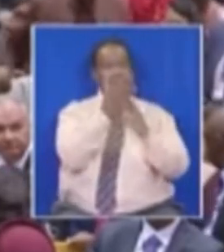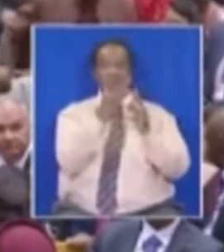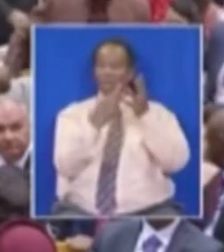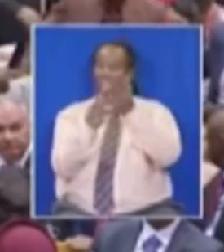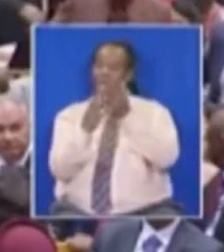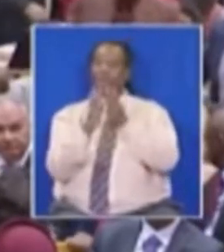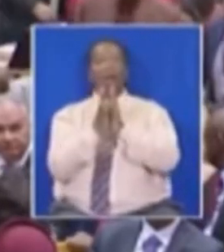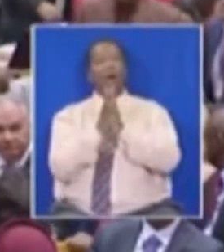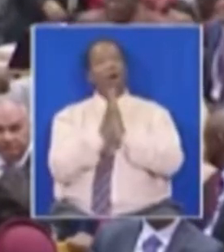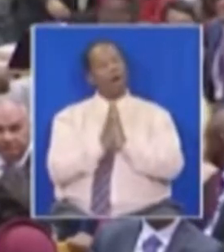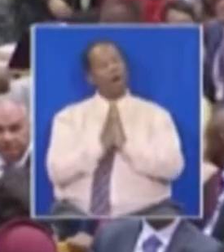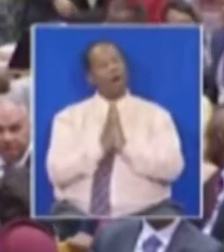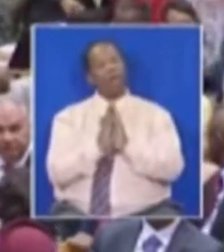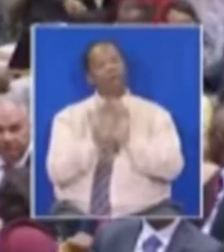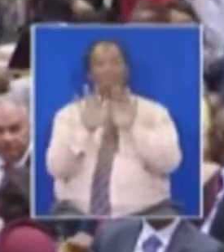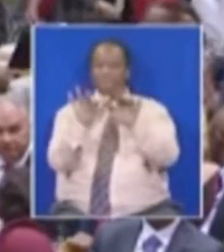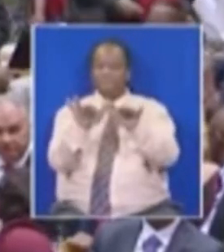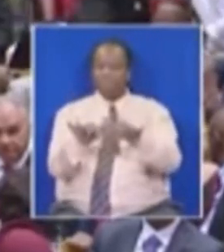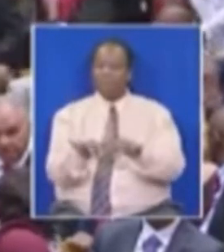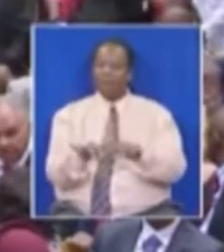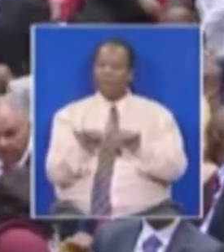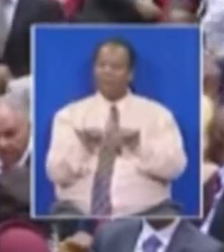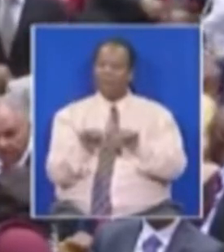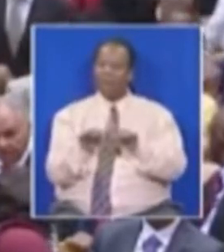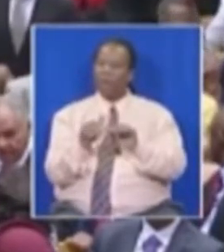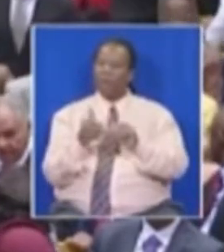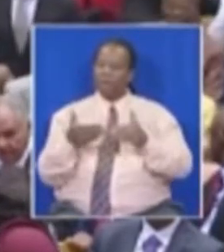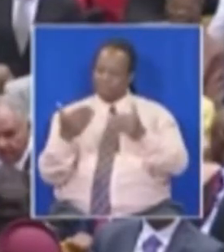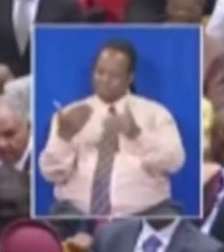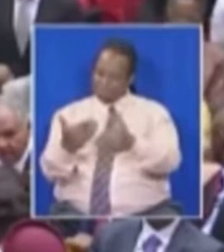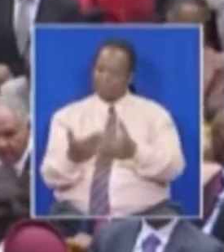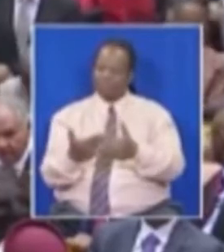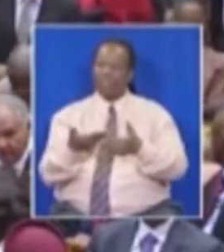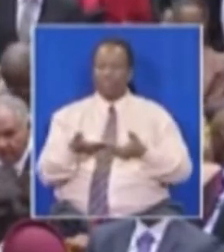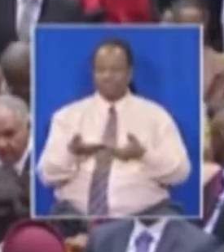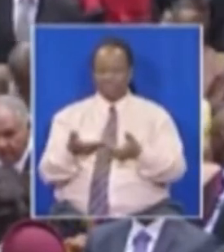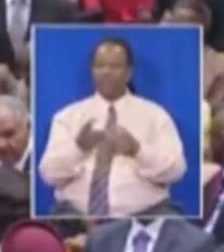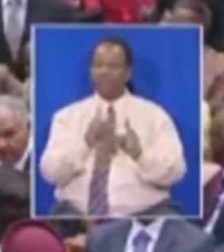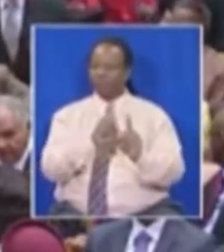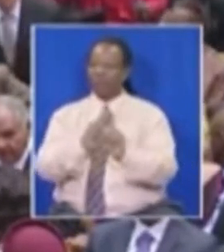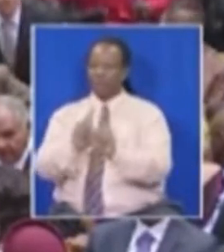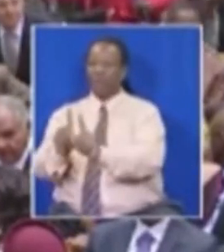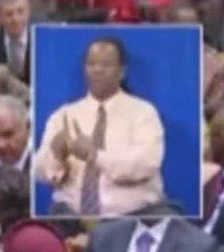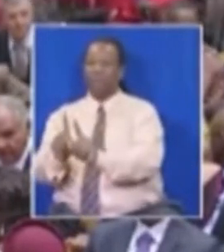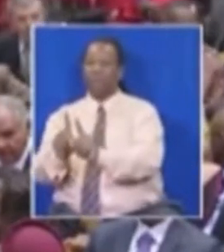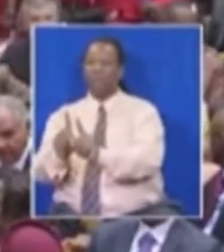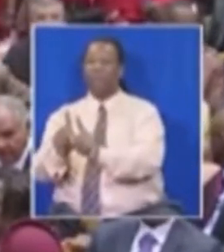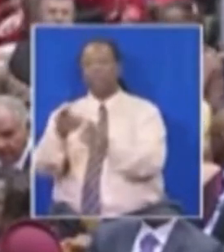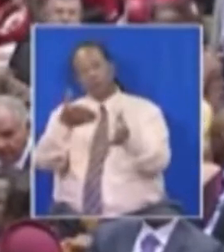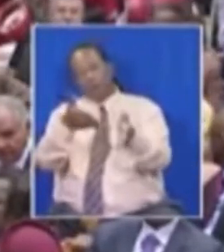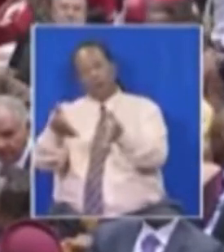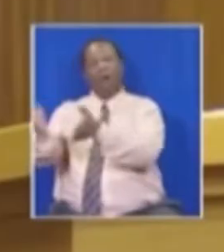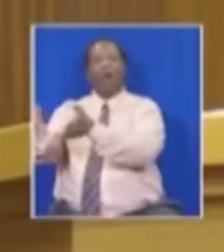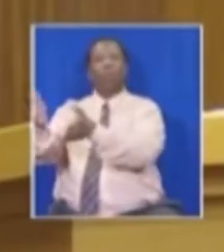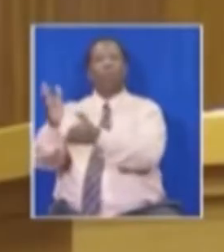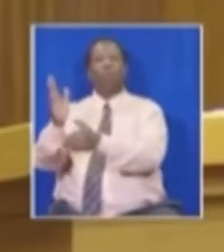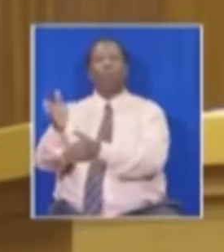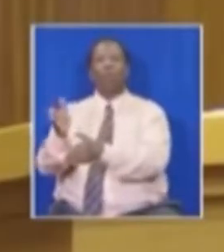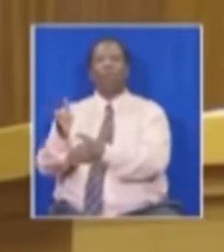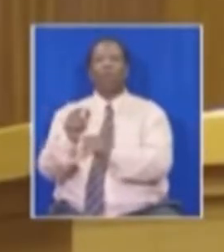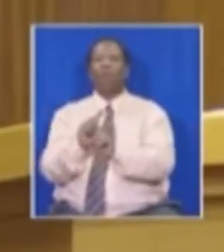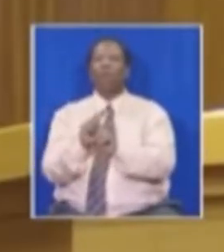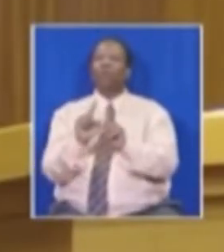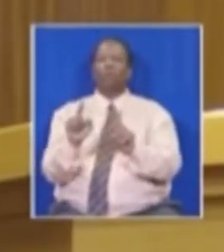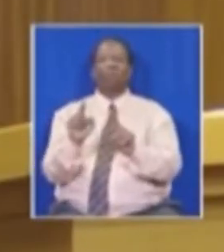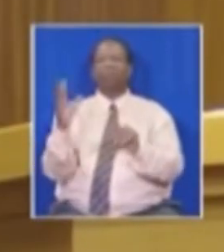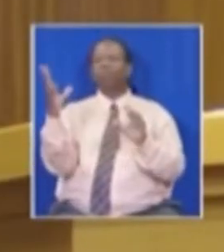parliamentary protection. We are not going to leave the house. To come let into Zuma the leave chamber. The house. Zuma, Zuma